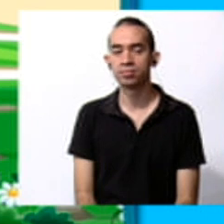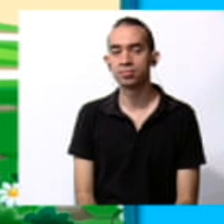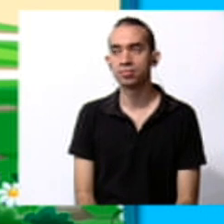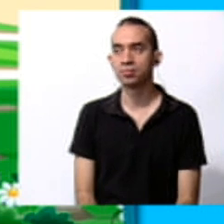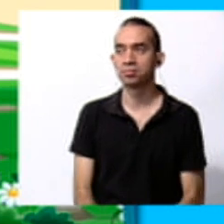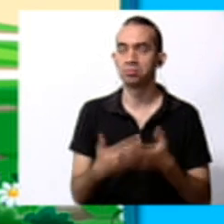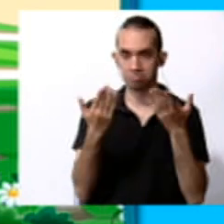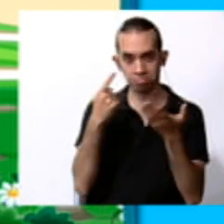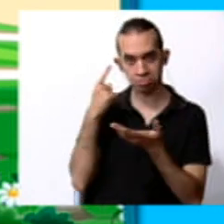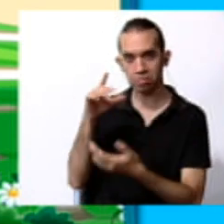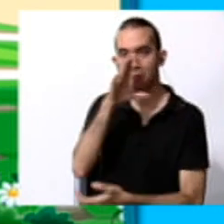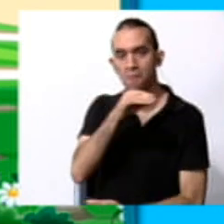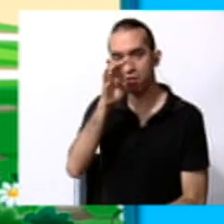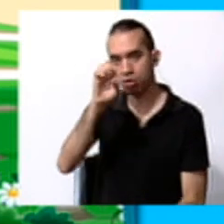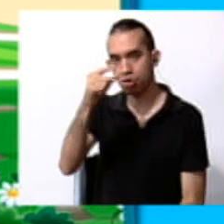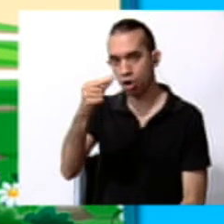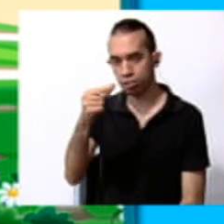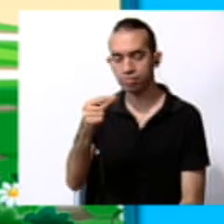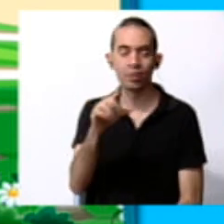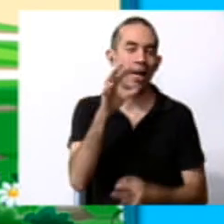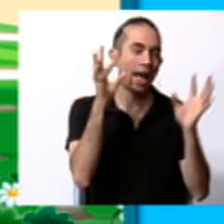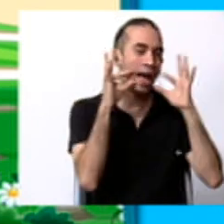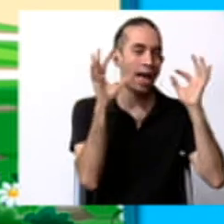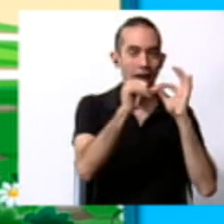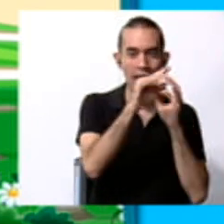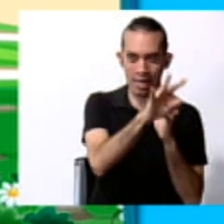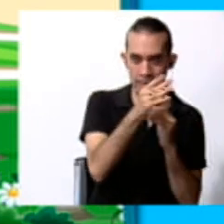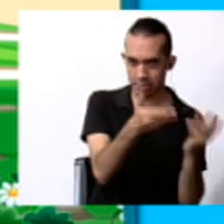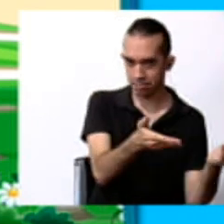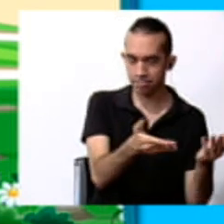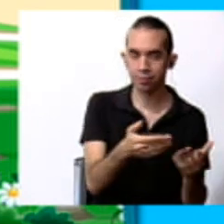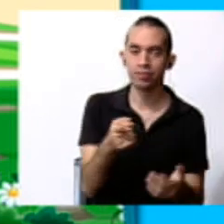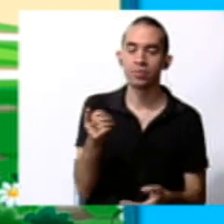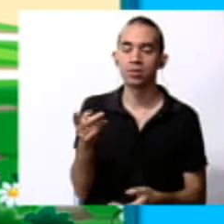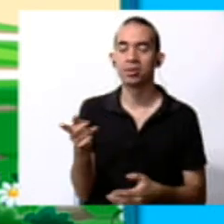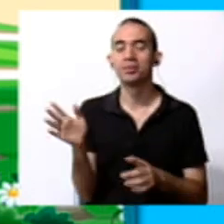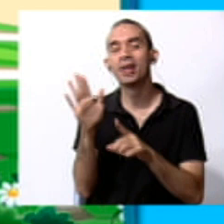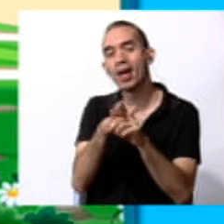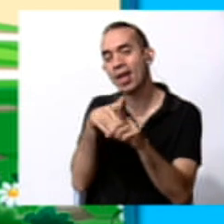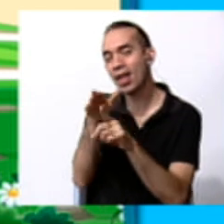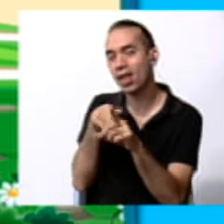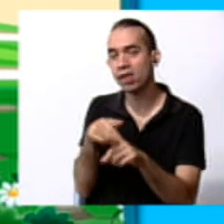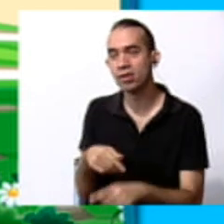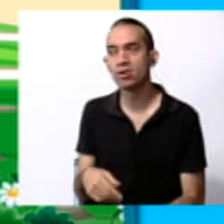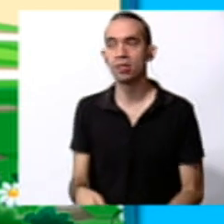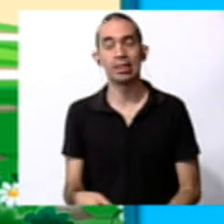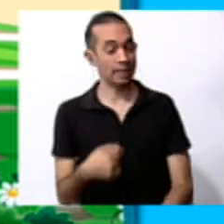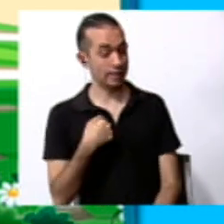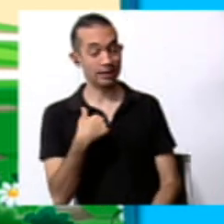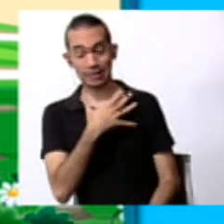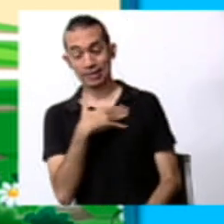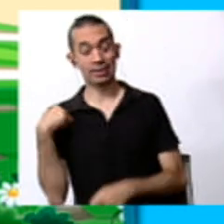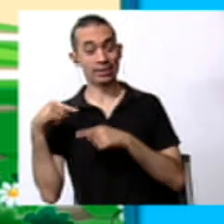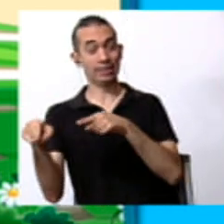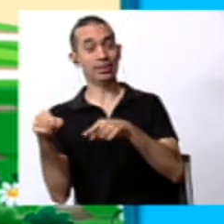This is a dog, and this is a cat. They like you. I like these